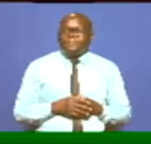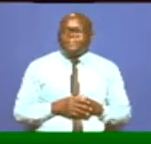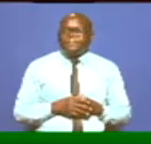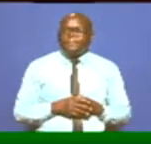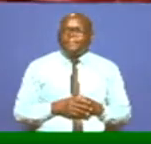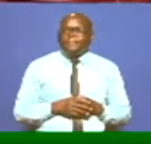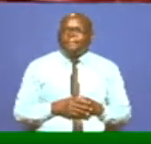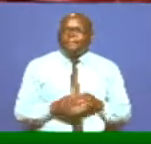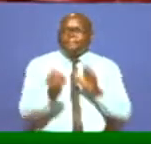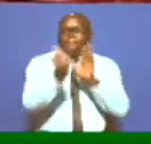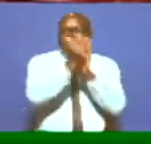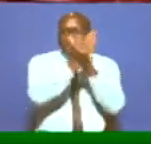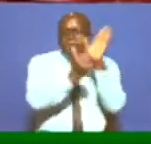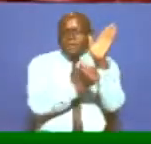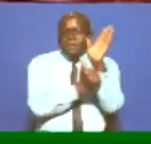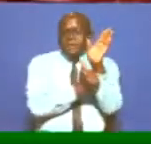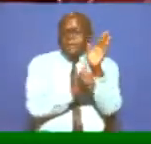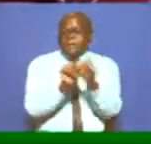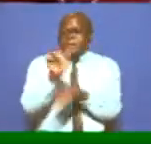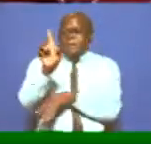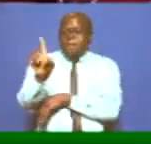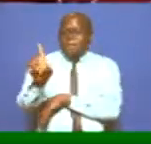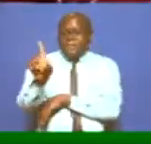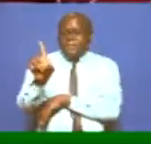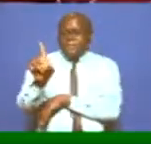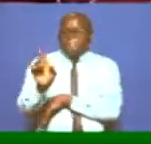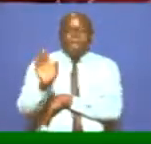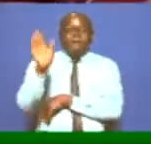Order number 1, administration of oath.